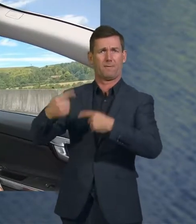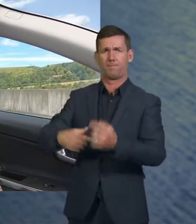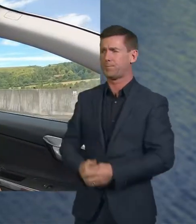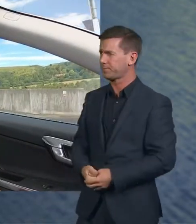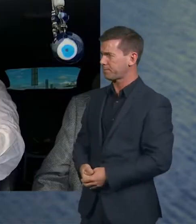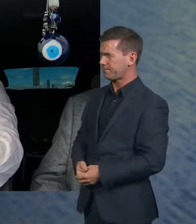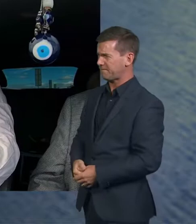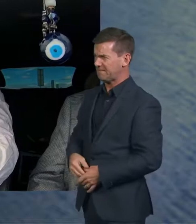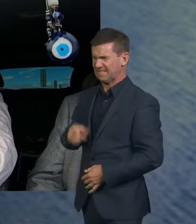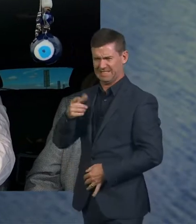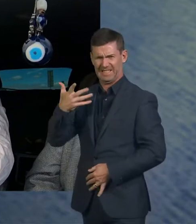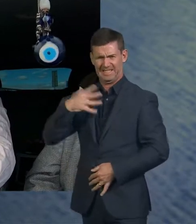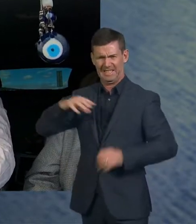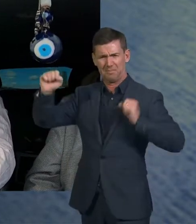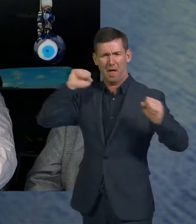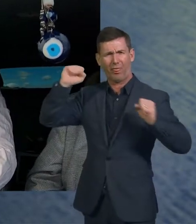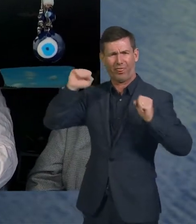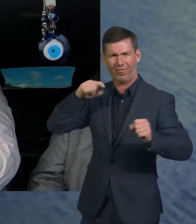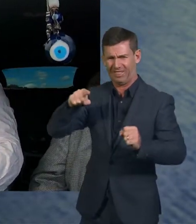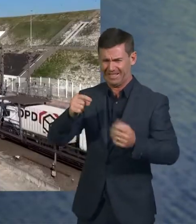now. 25 years of soot on them.